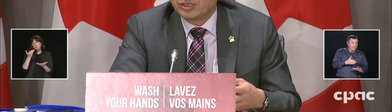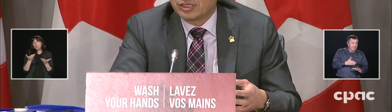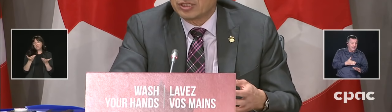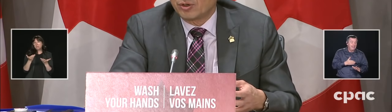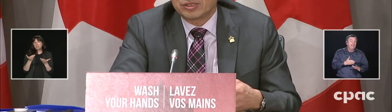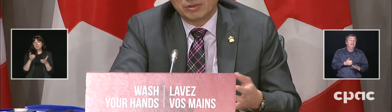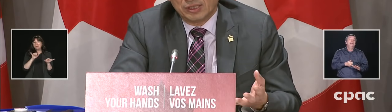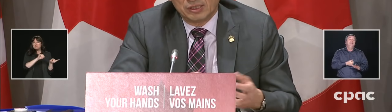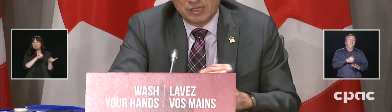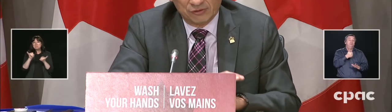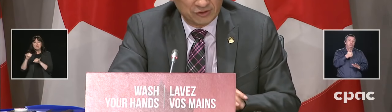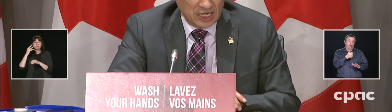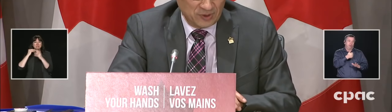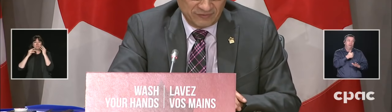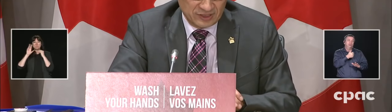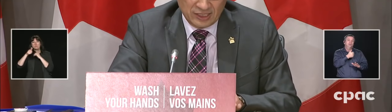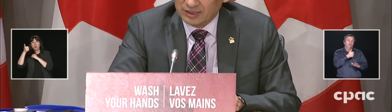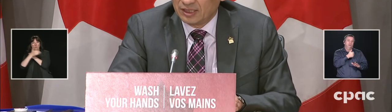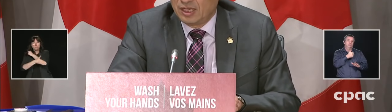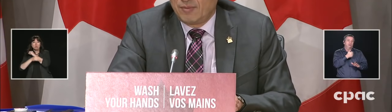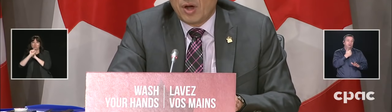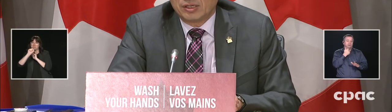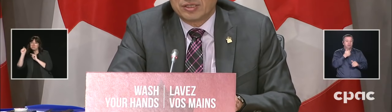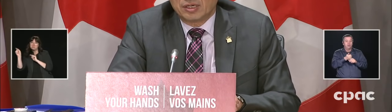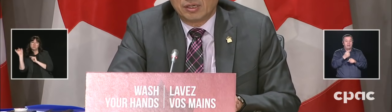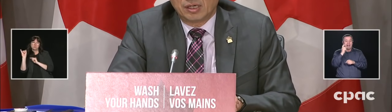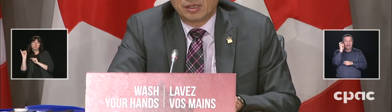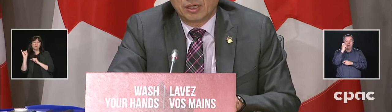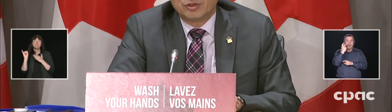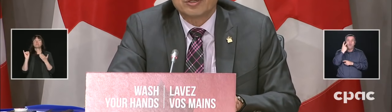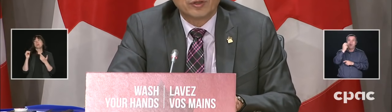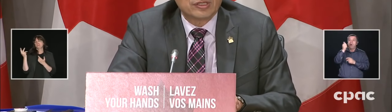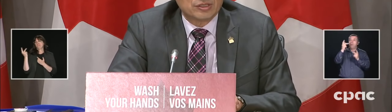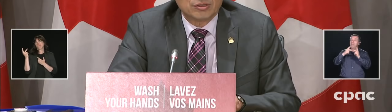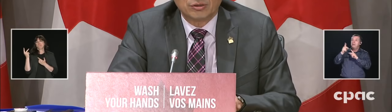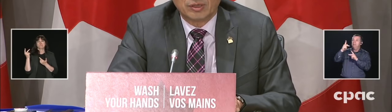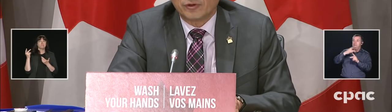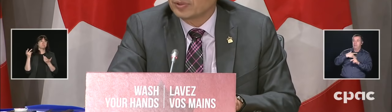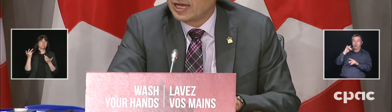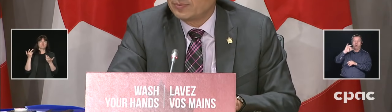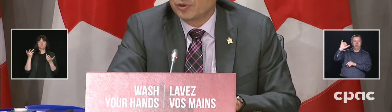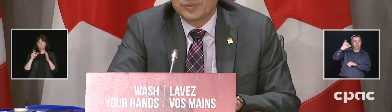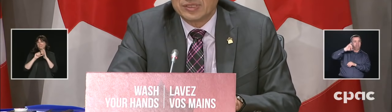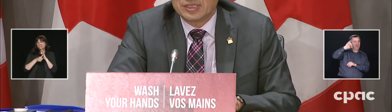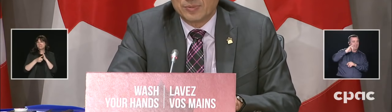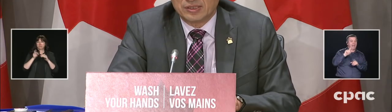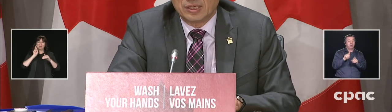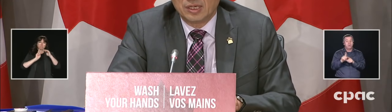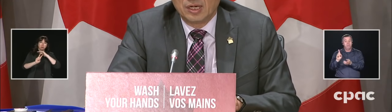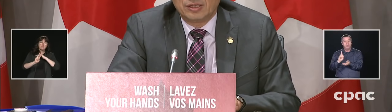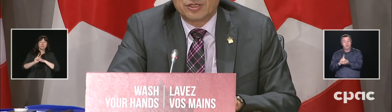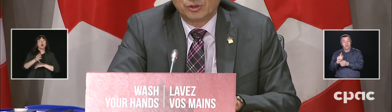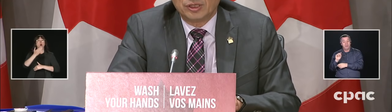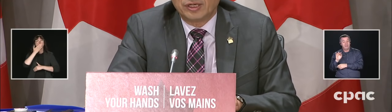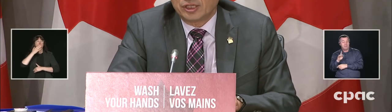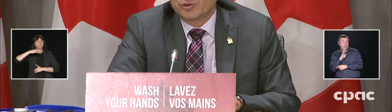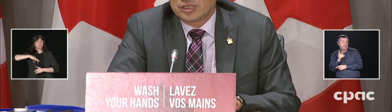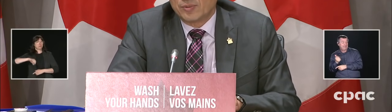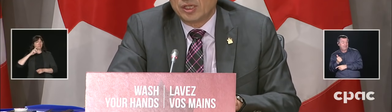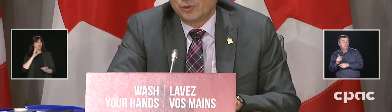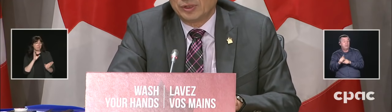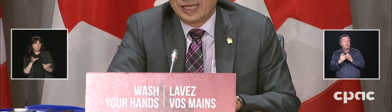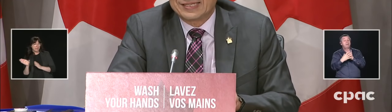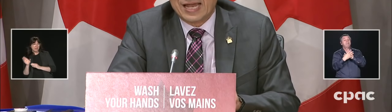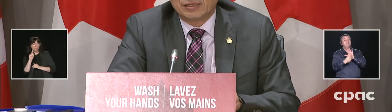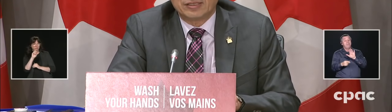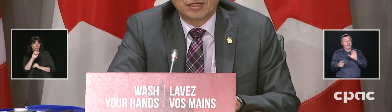other countries and so on. So like Dr. Tam and I've said, models are useful as a tool for planning purposes, but they're certainly not the crystal